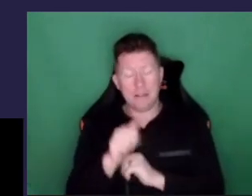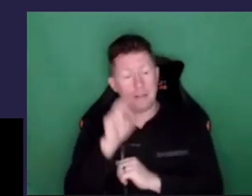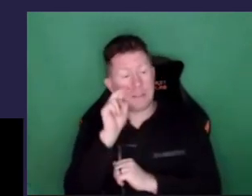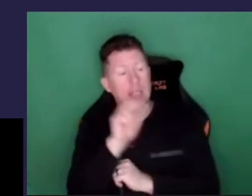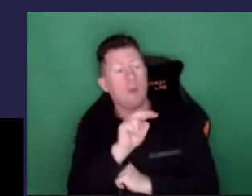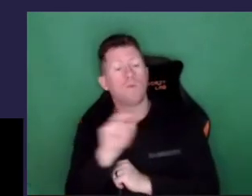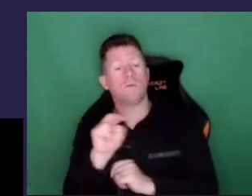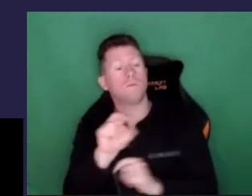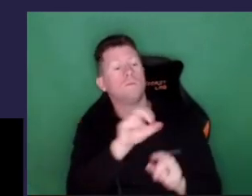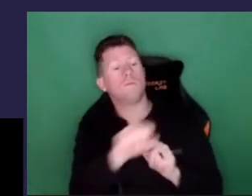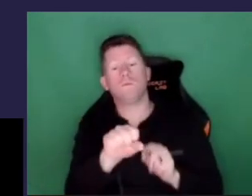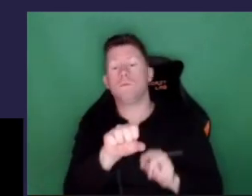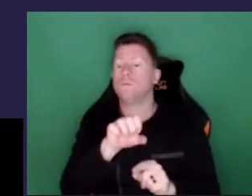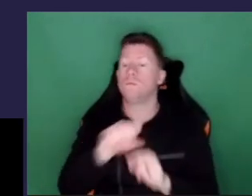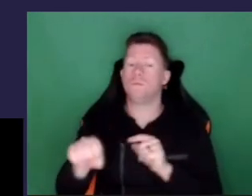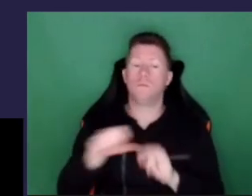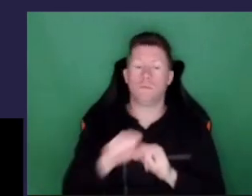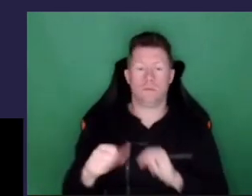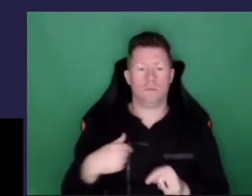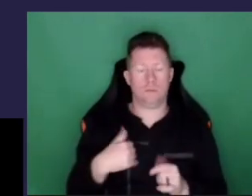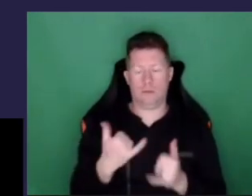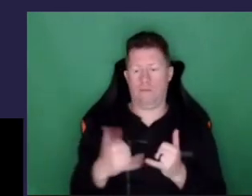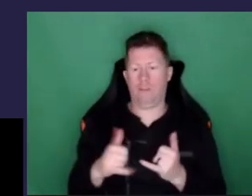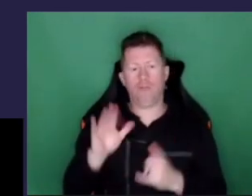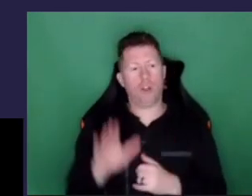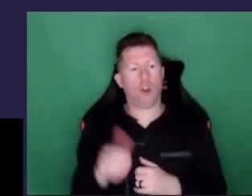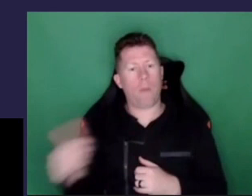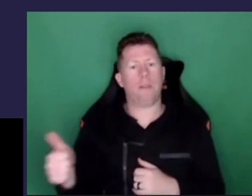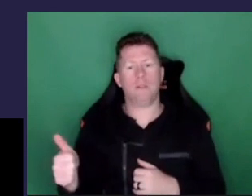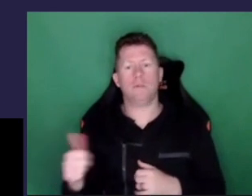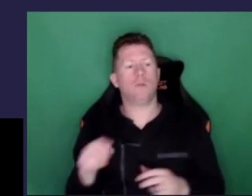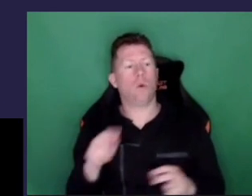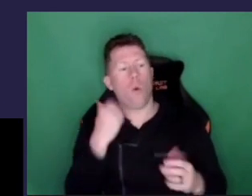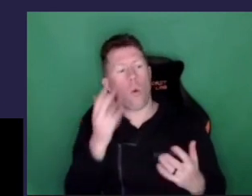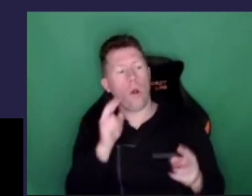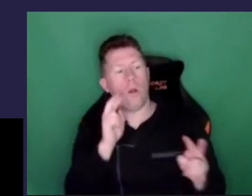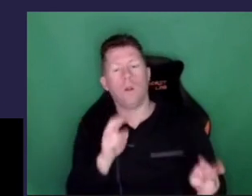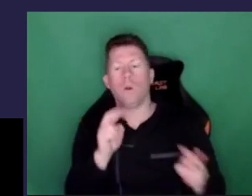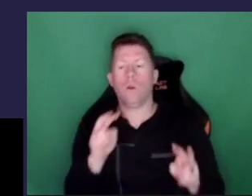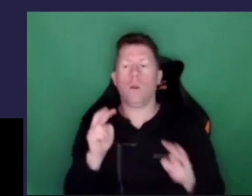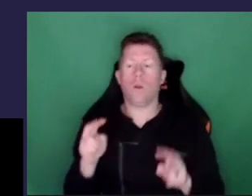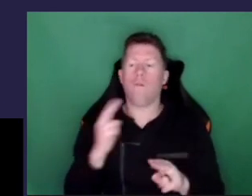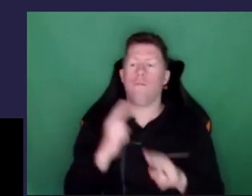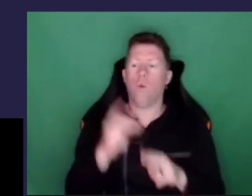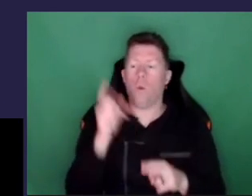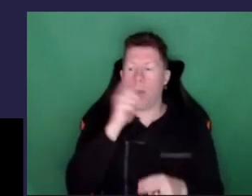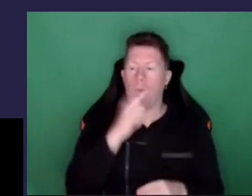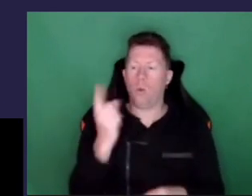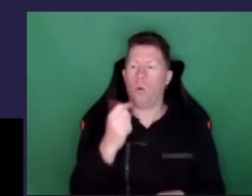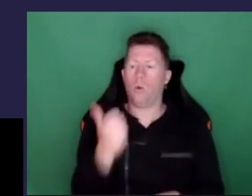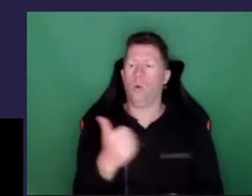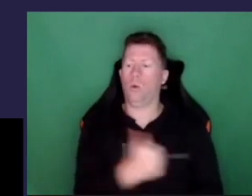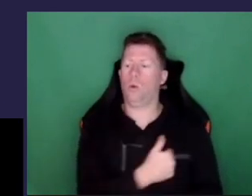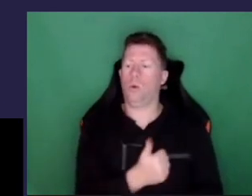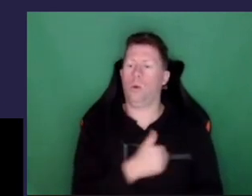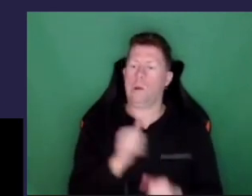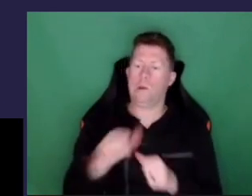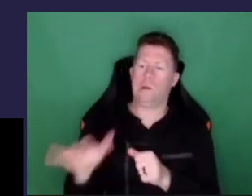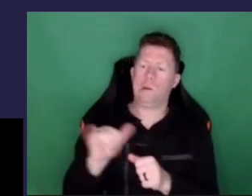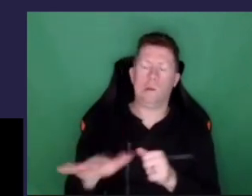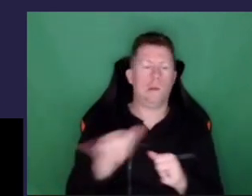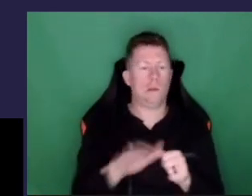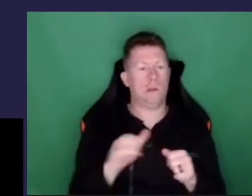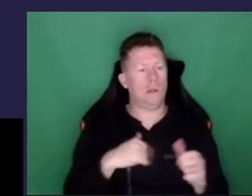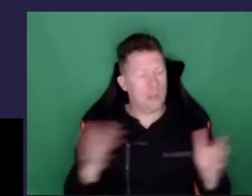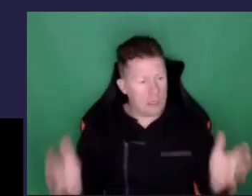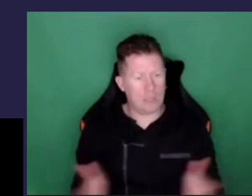talent scout or a competence monger. I'm looking for capacity in people, and I'm encouraging other people to